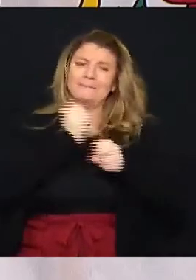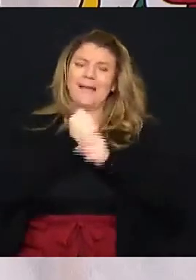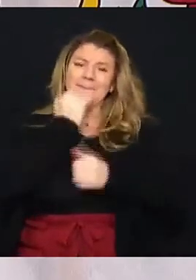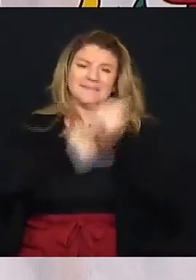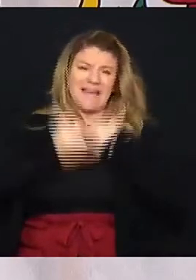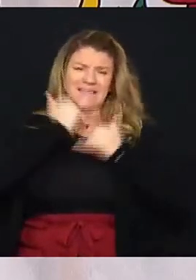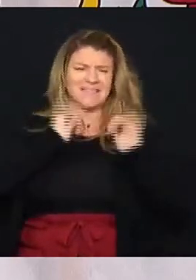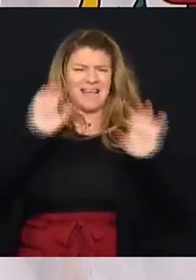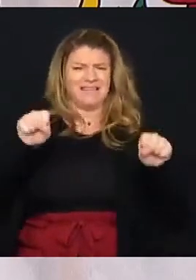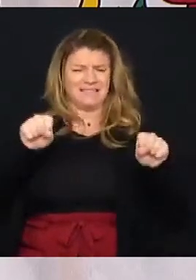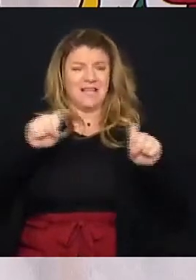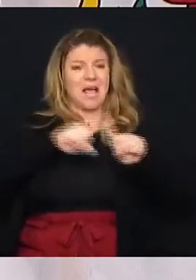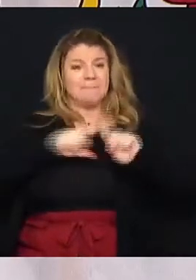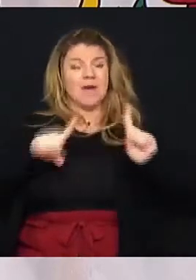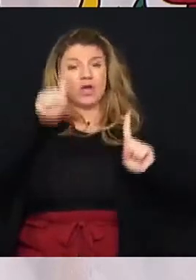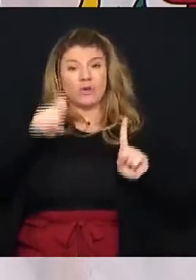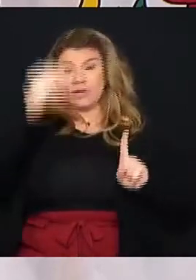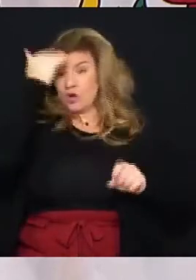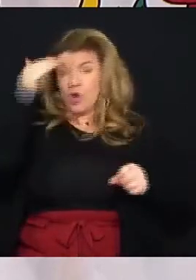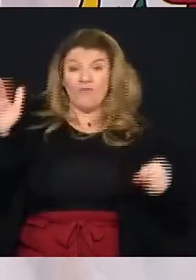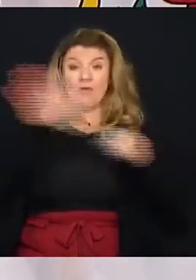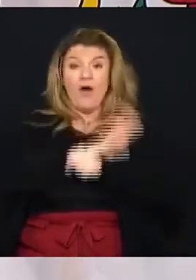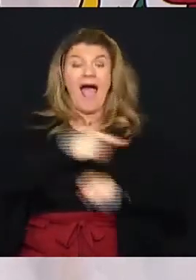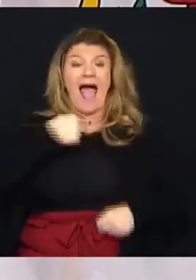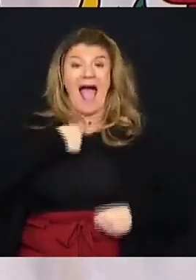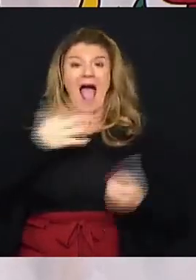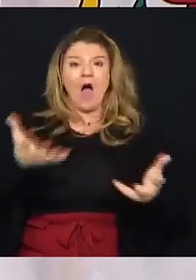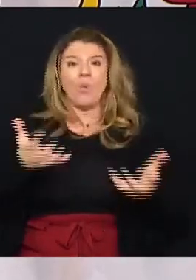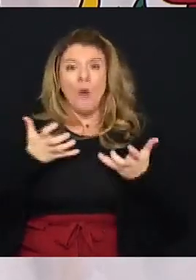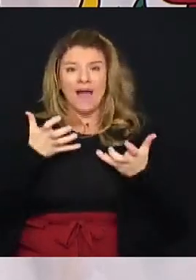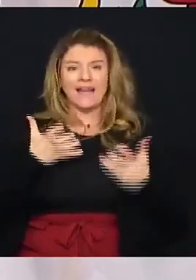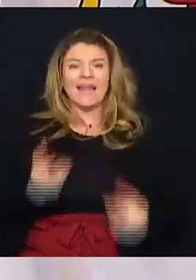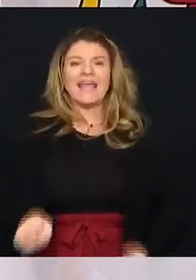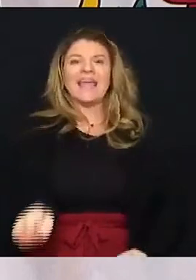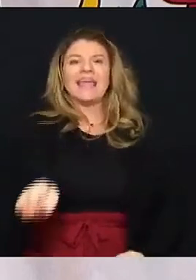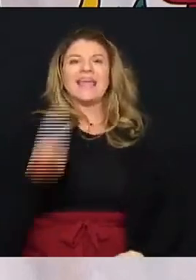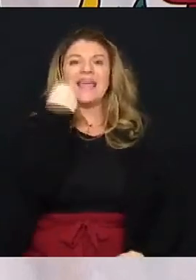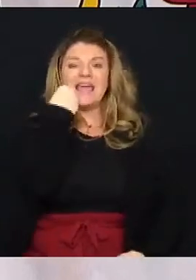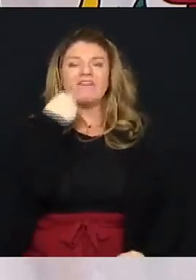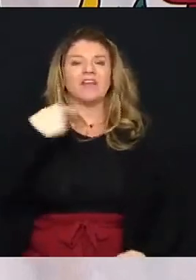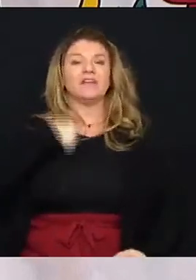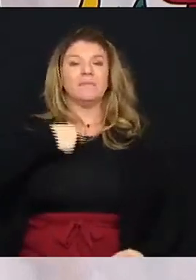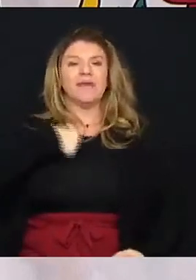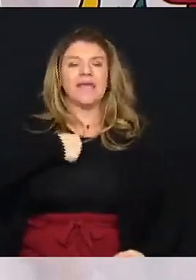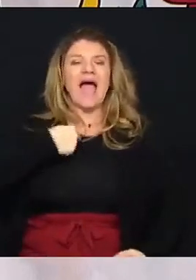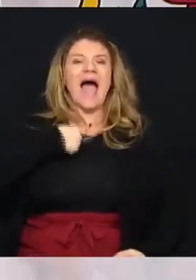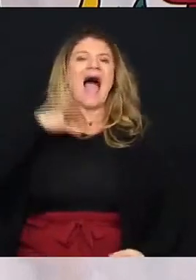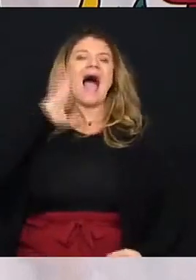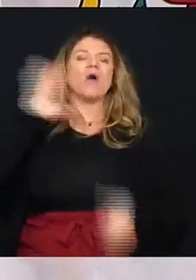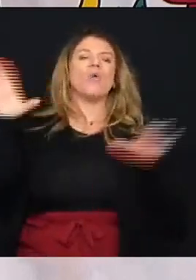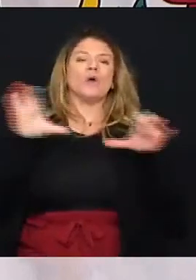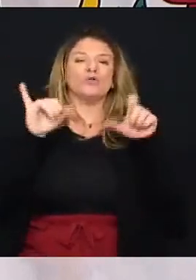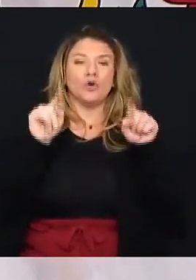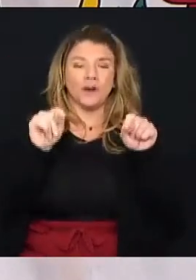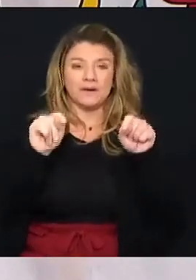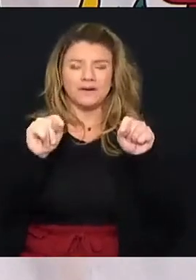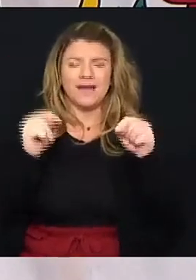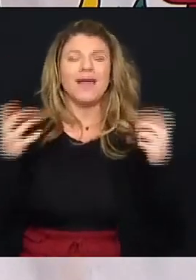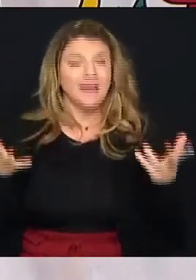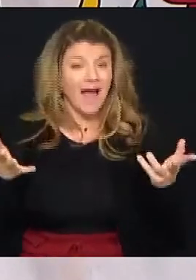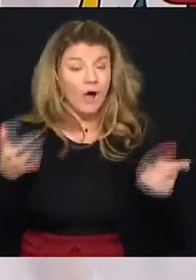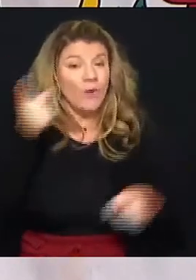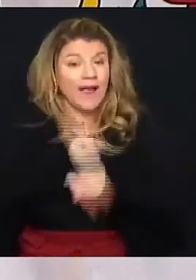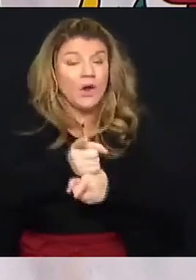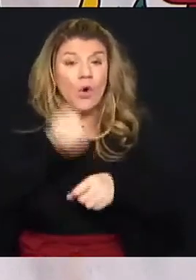convince yourself wholeheartedly, I want the ball. Hit it to me. I'll make the play. Now, we all make